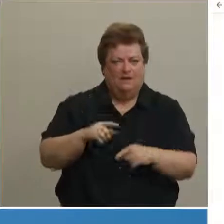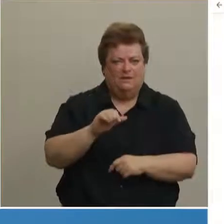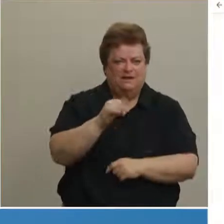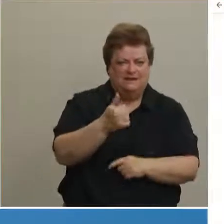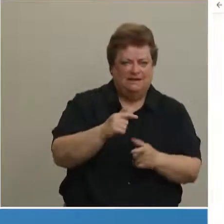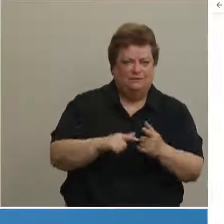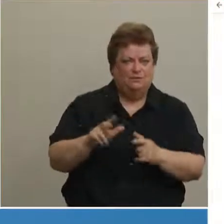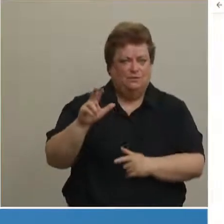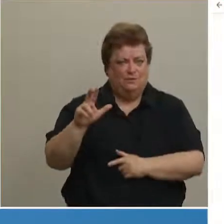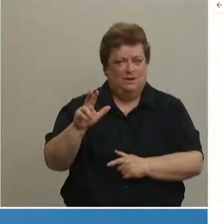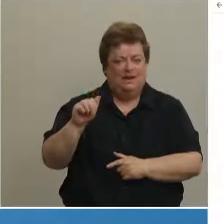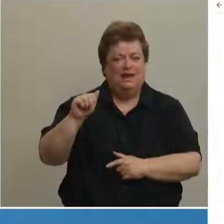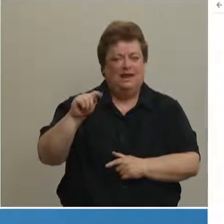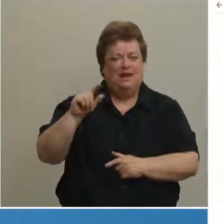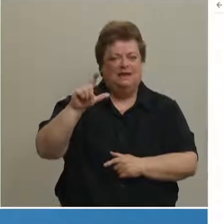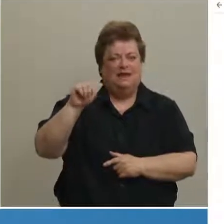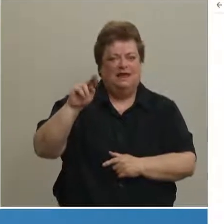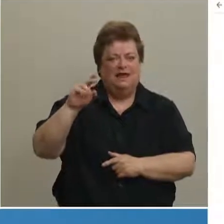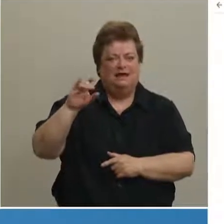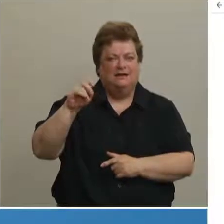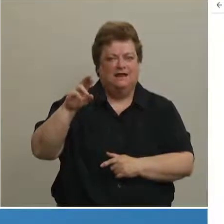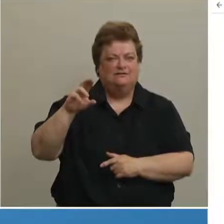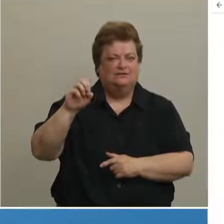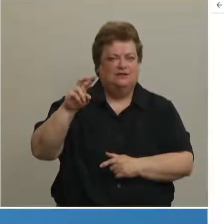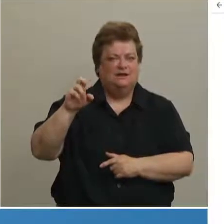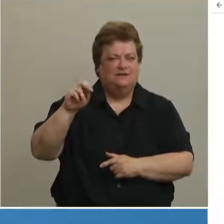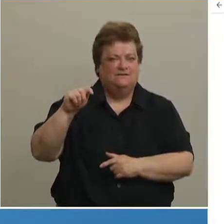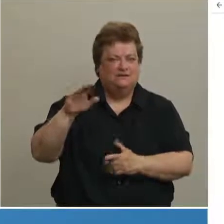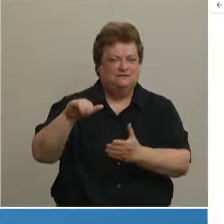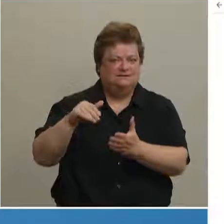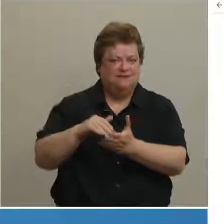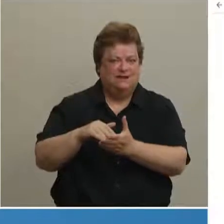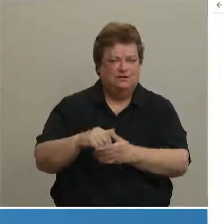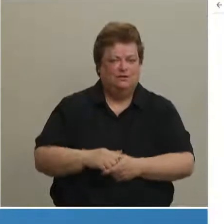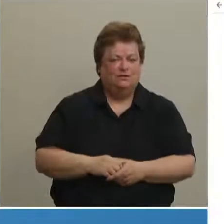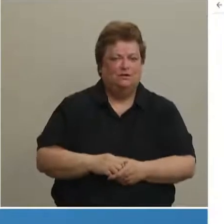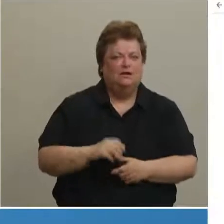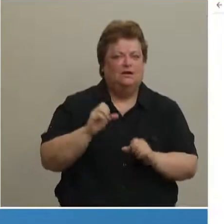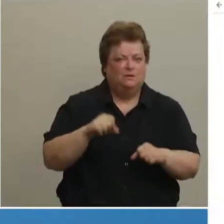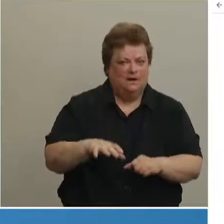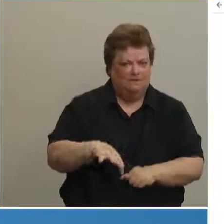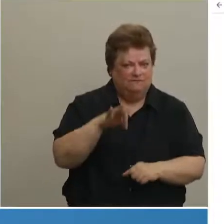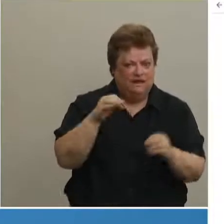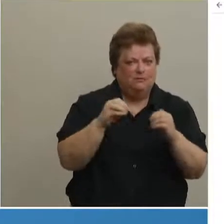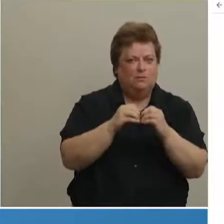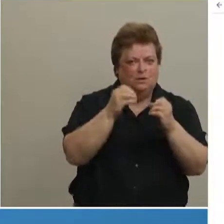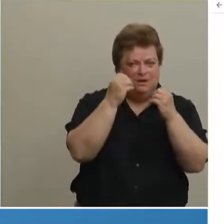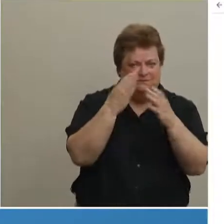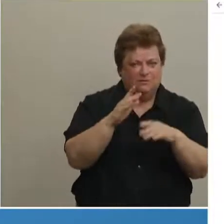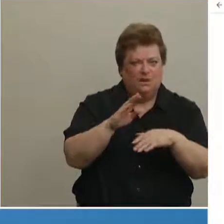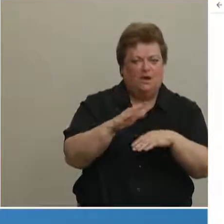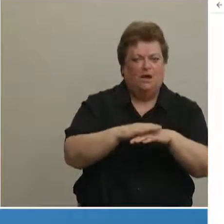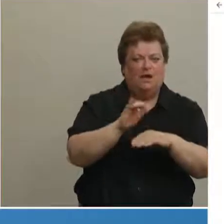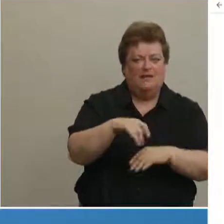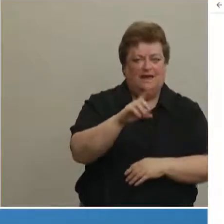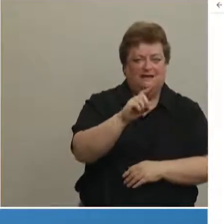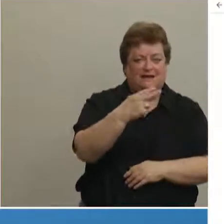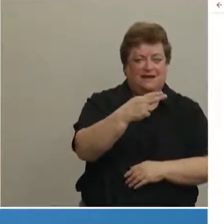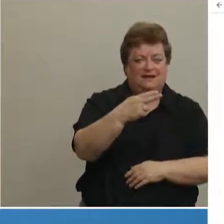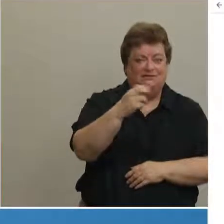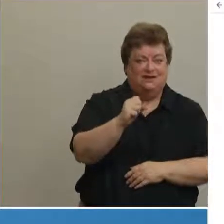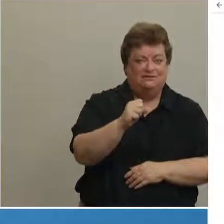10 a.m. to 3 p.m. at the Lancaster Event Center. You can find more information on the DHH